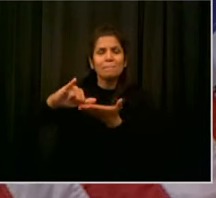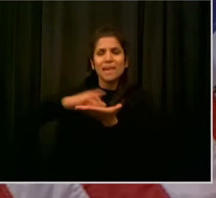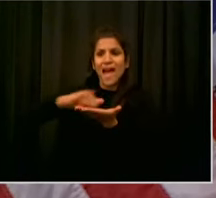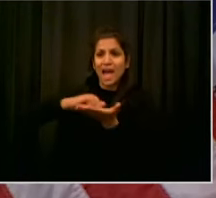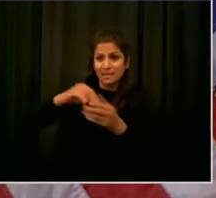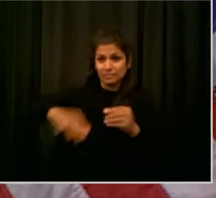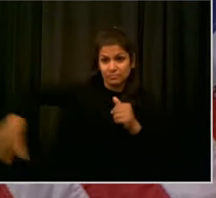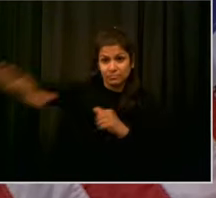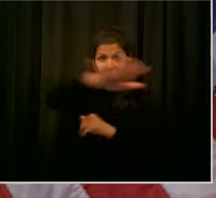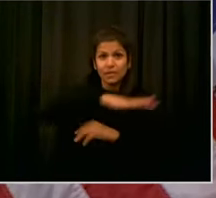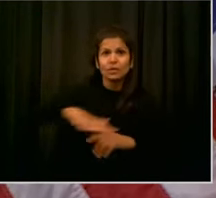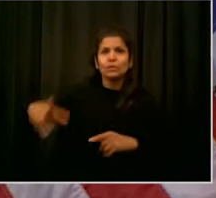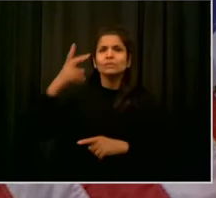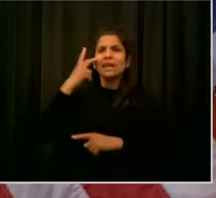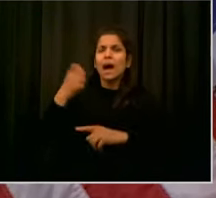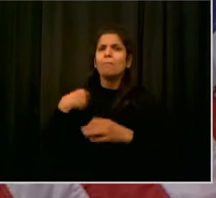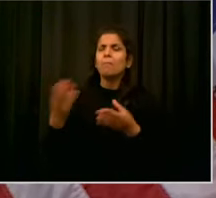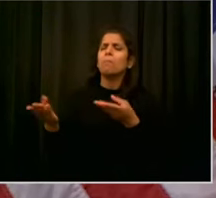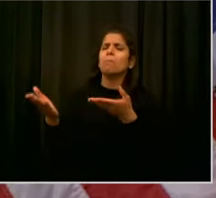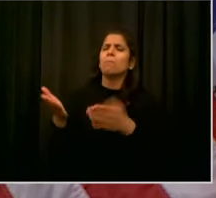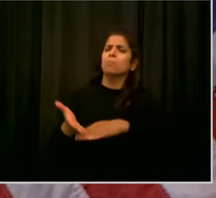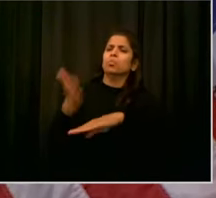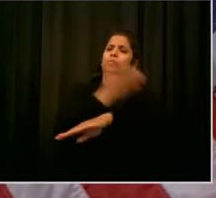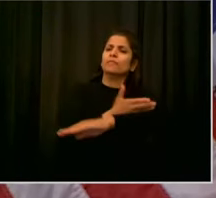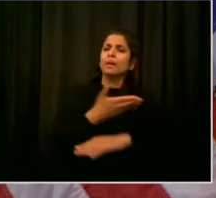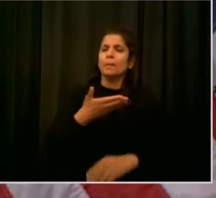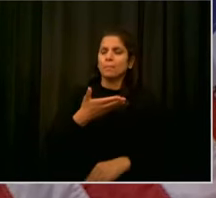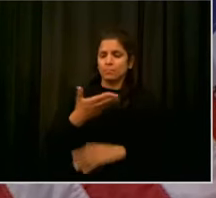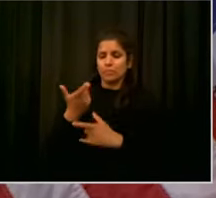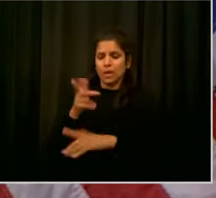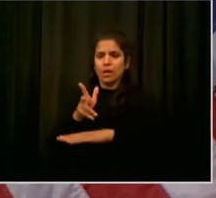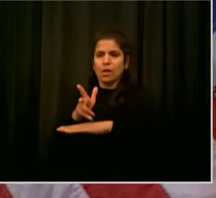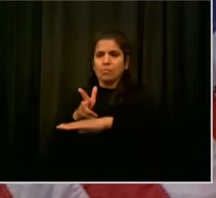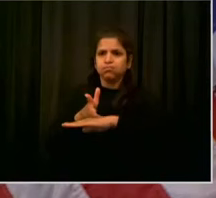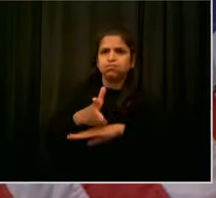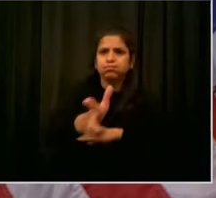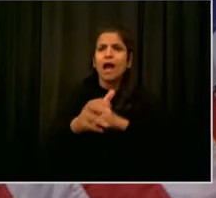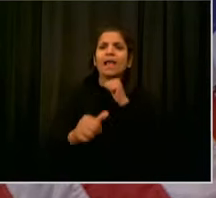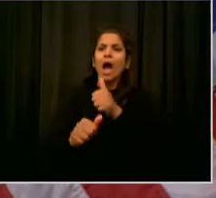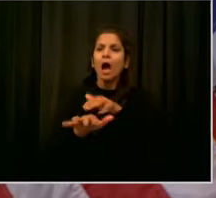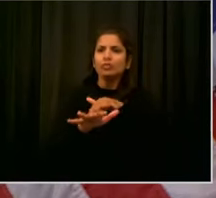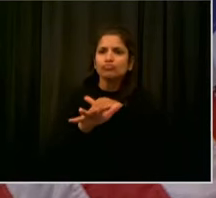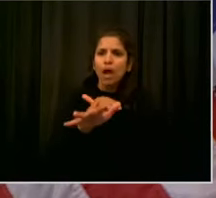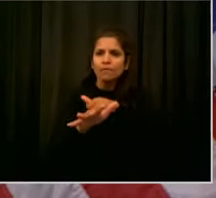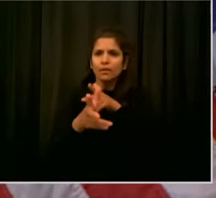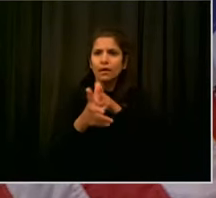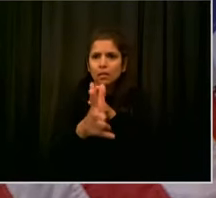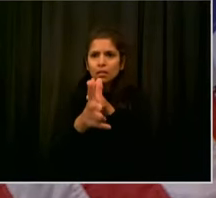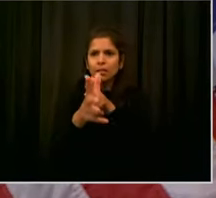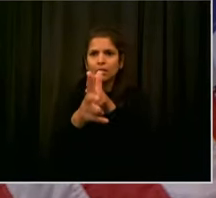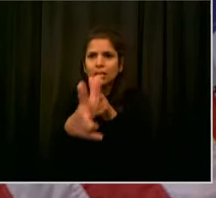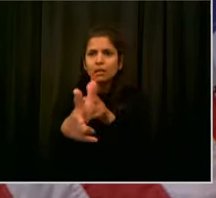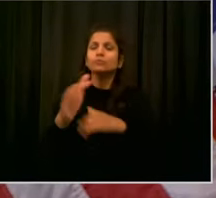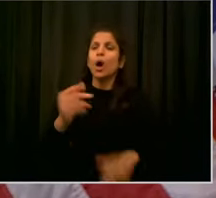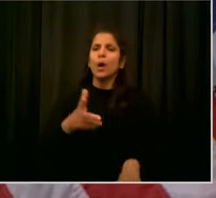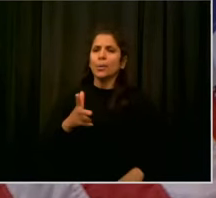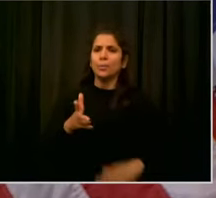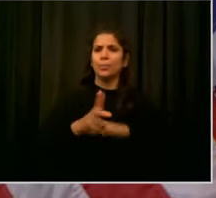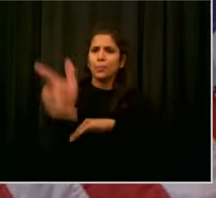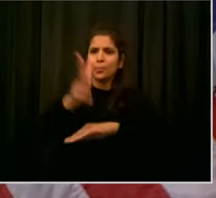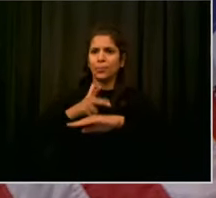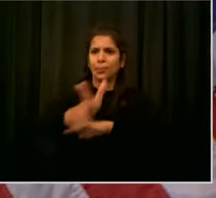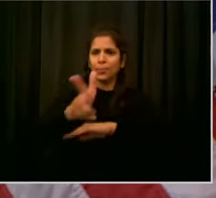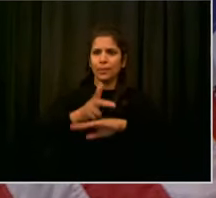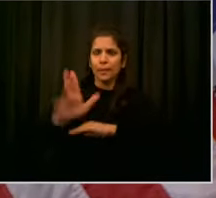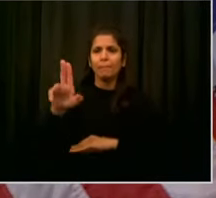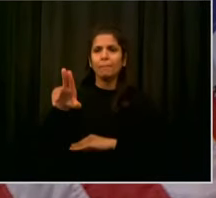great advance, for example. We got to get back to the process of creating faster bus service. I'll have more